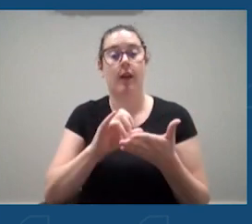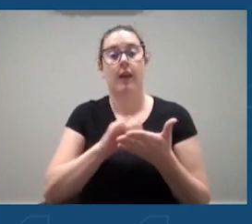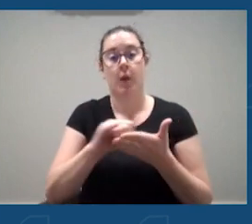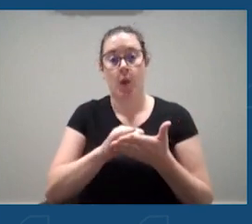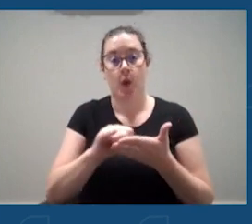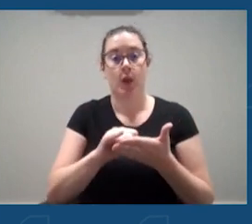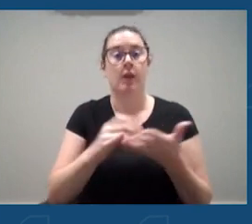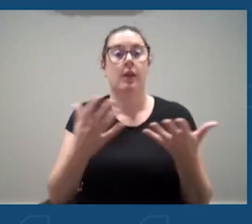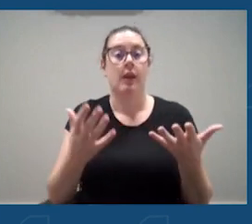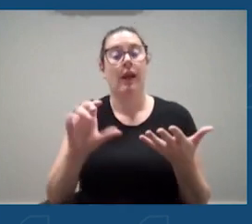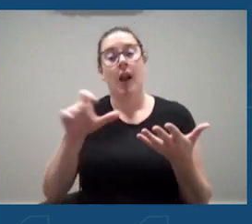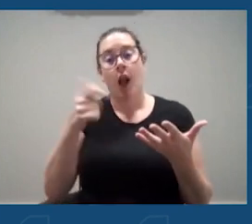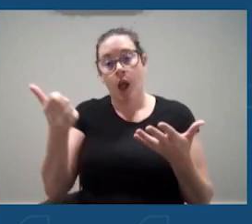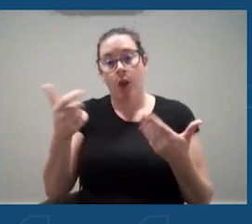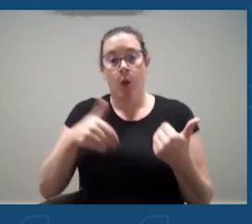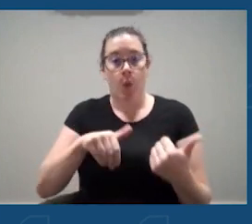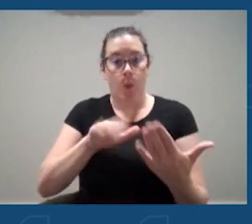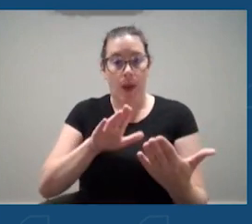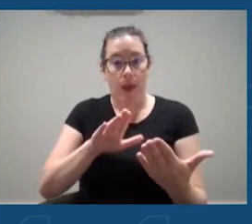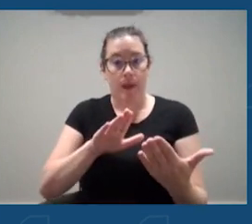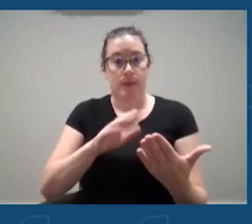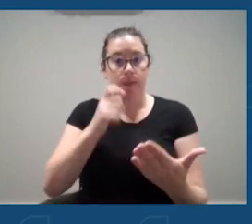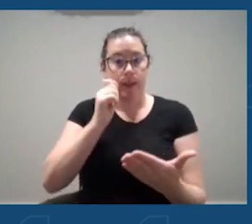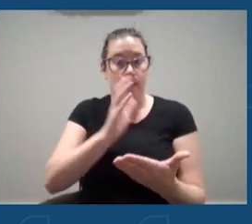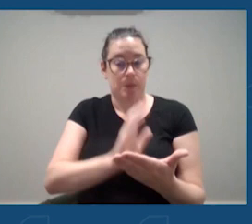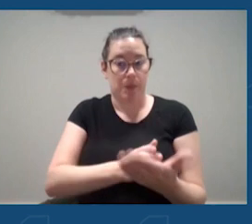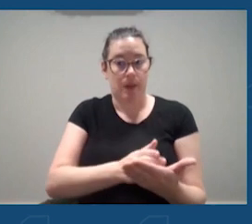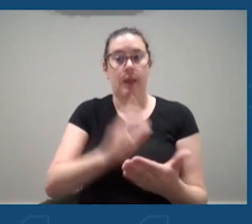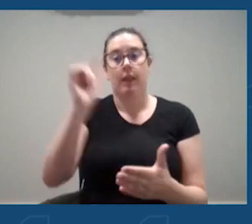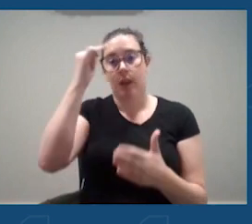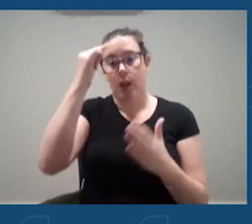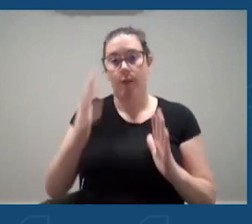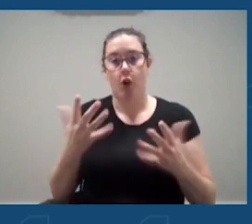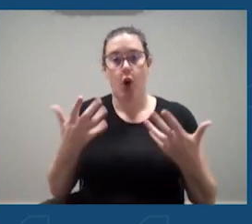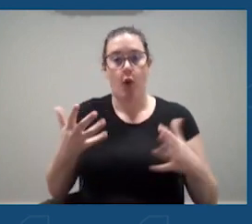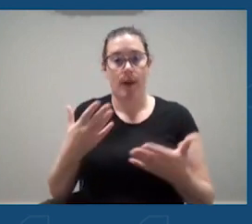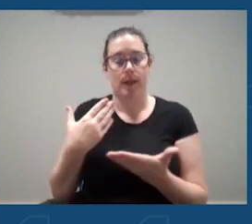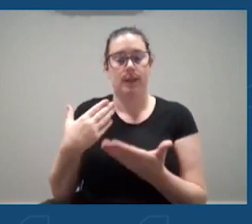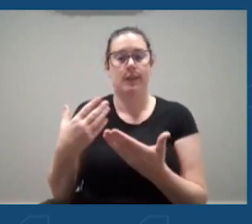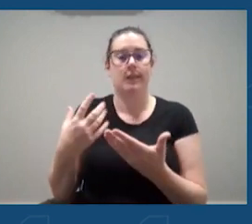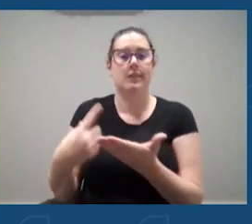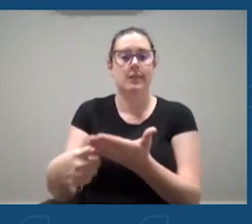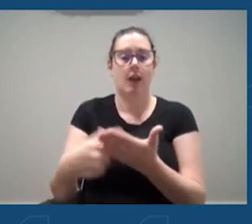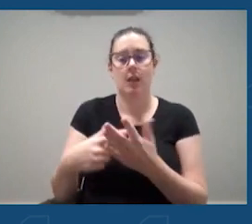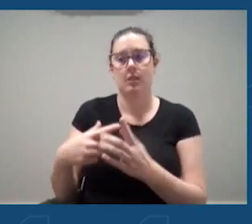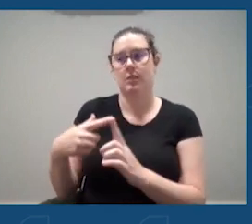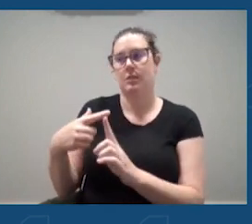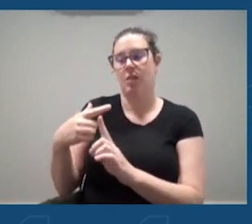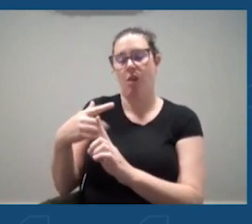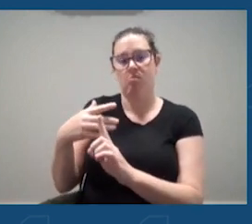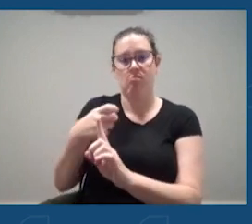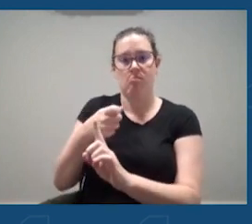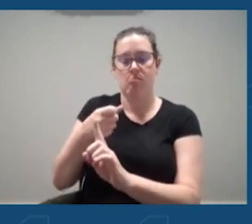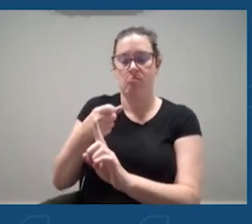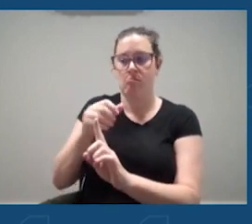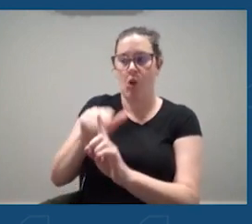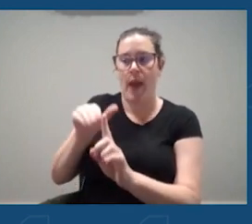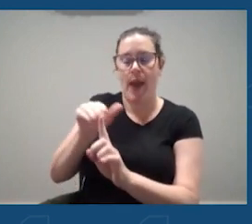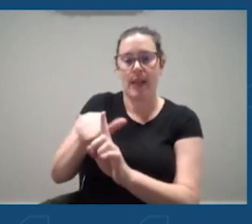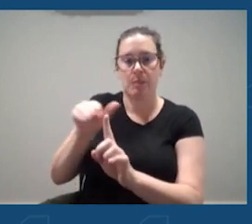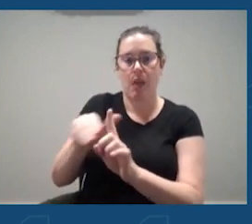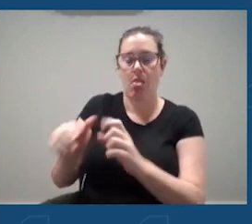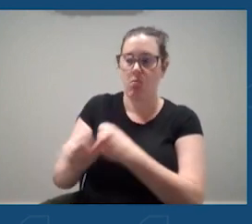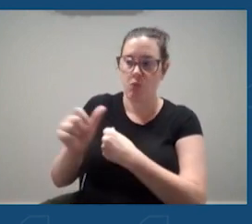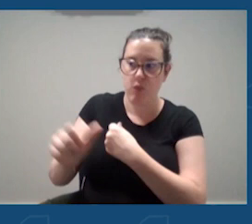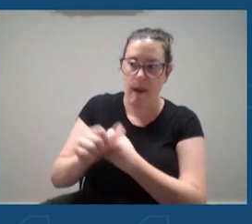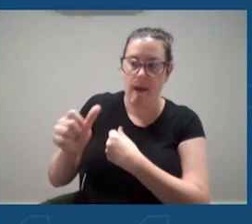of anti-Semitism that Governor Hochul talked about, like harassment, threats, and most importantly, Holocaust distortion